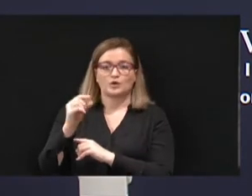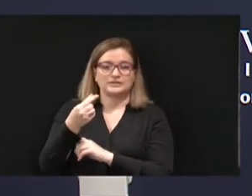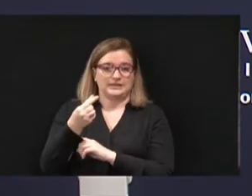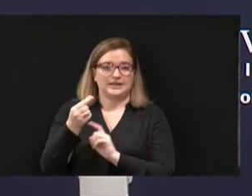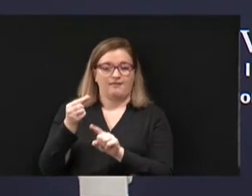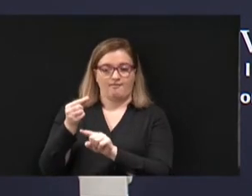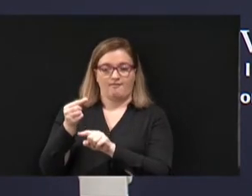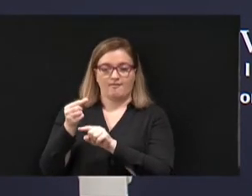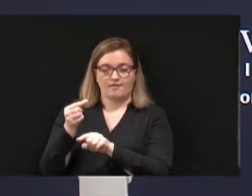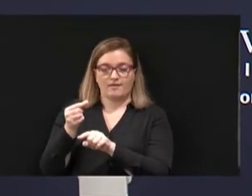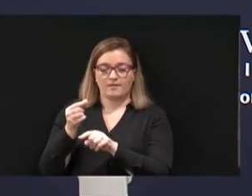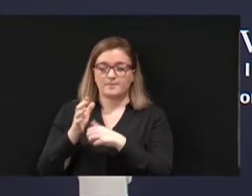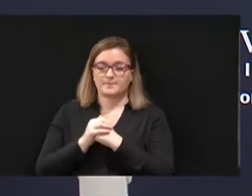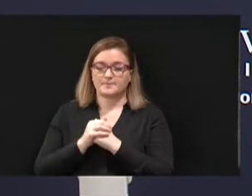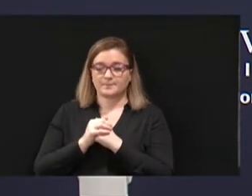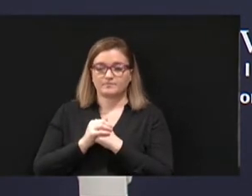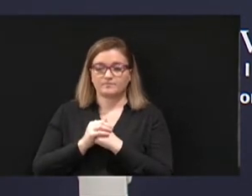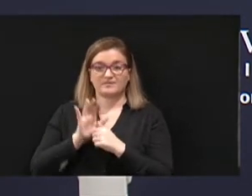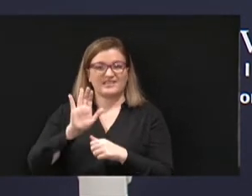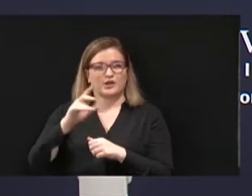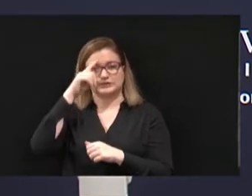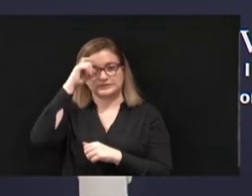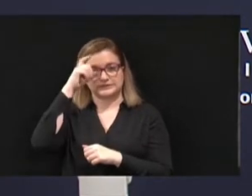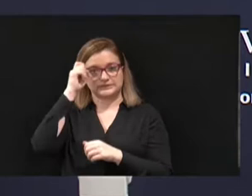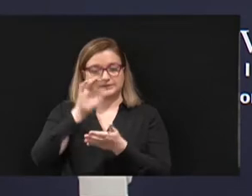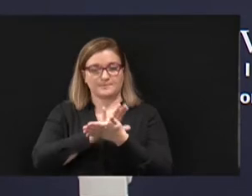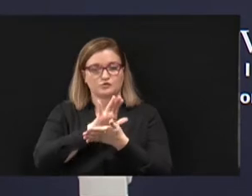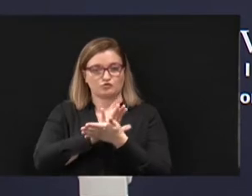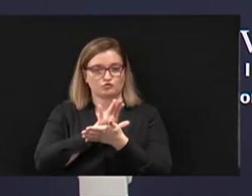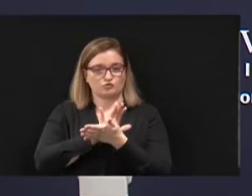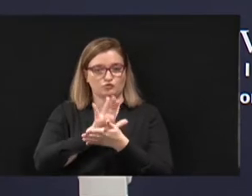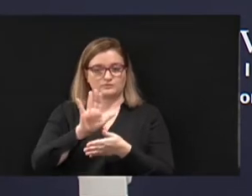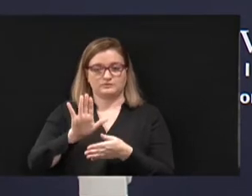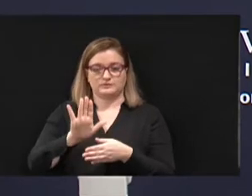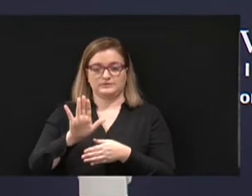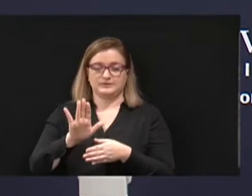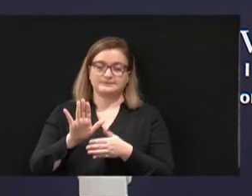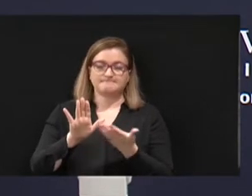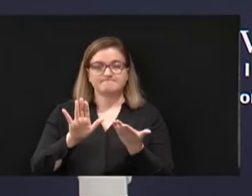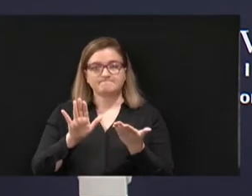their summer school, and then it was a primarily